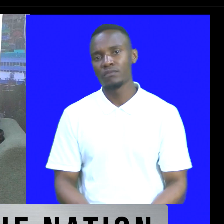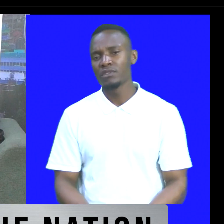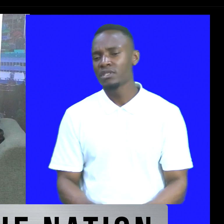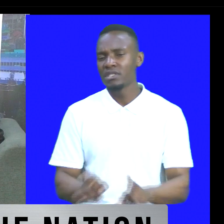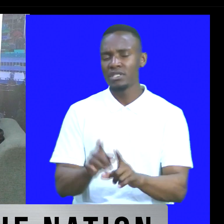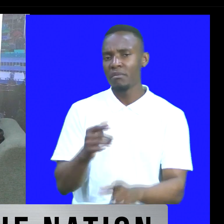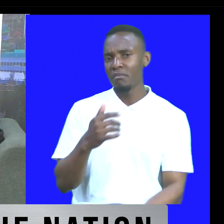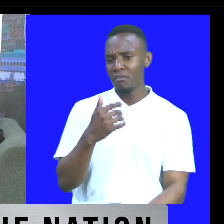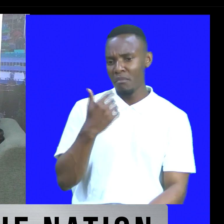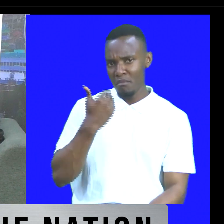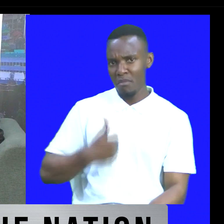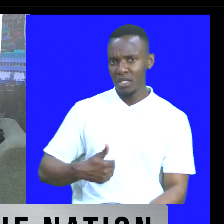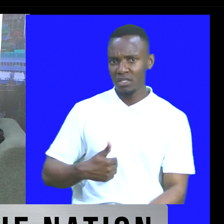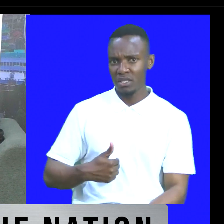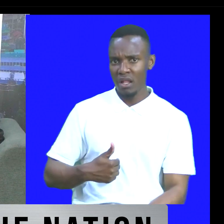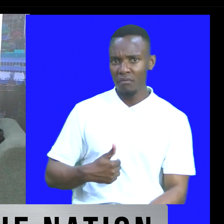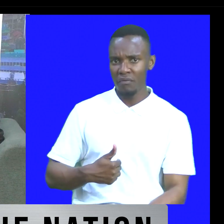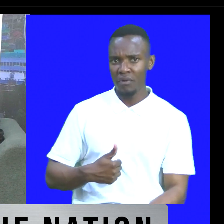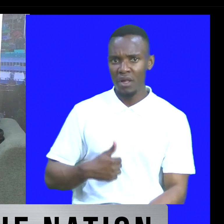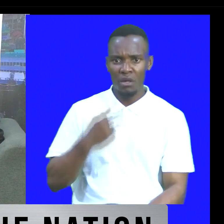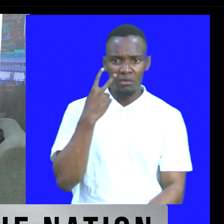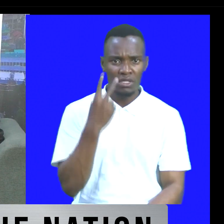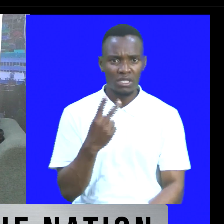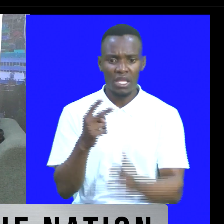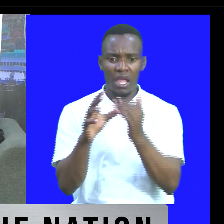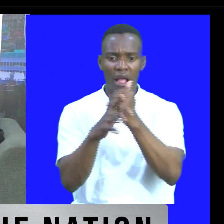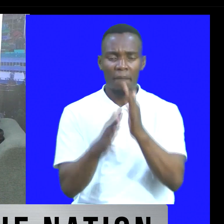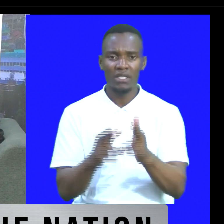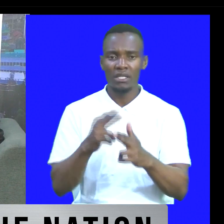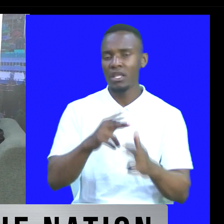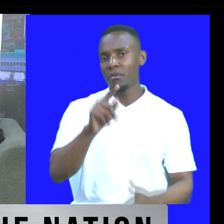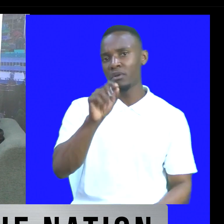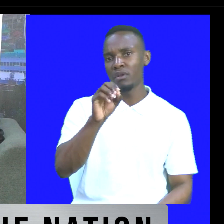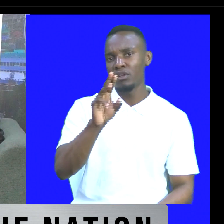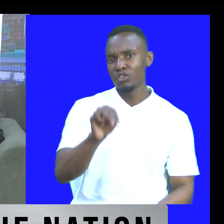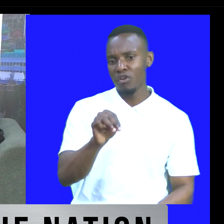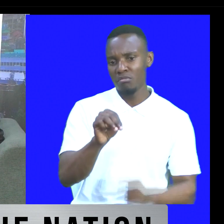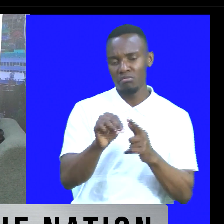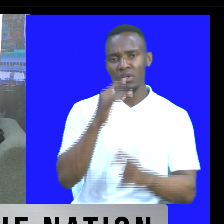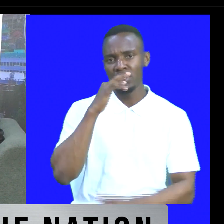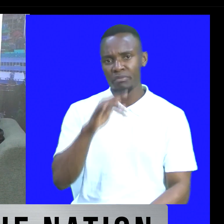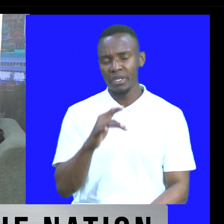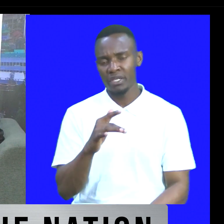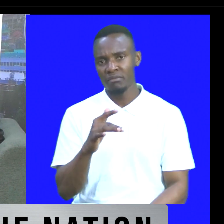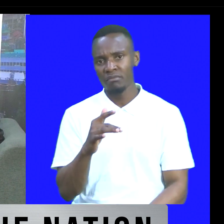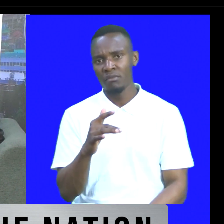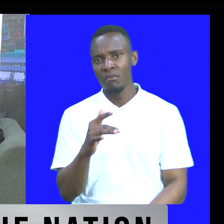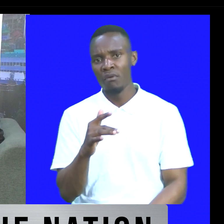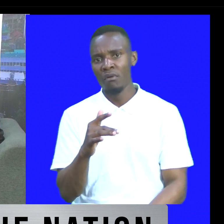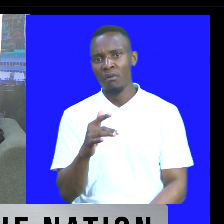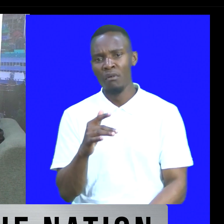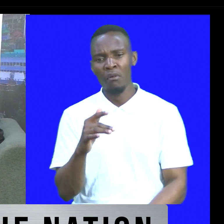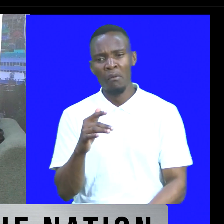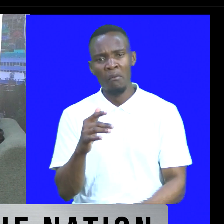keen. I saw the ambassador, Tom Omolo, speaking. Ordinarily, we could have been having the